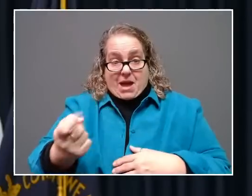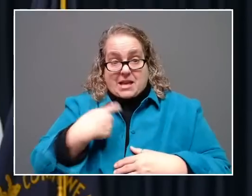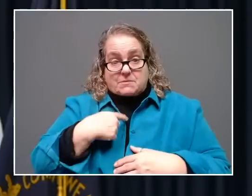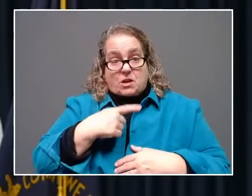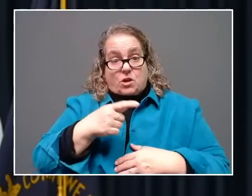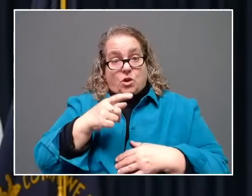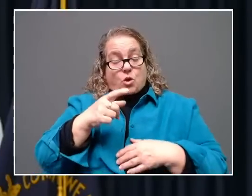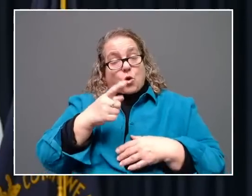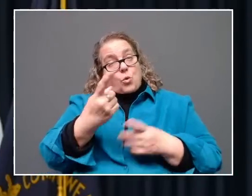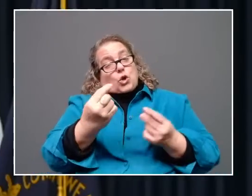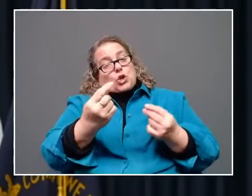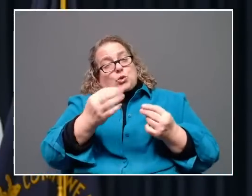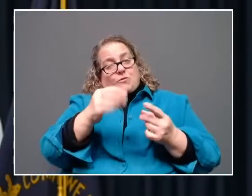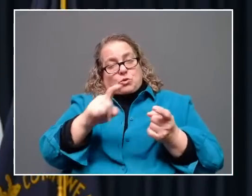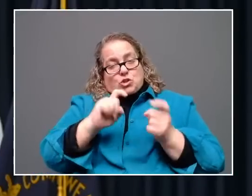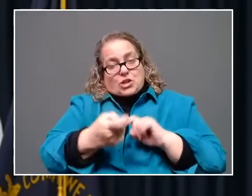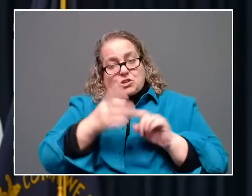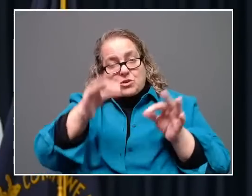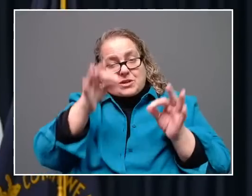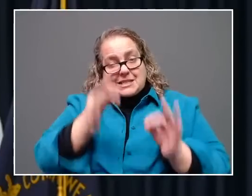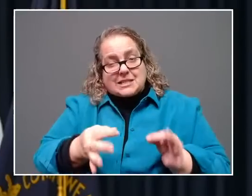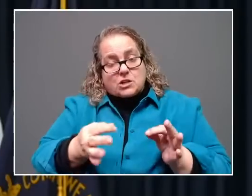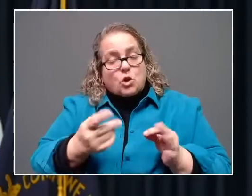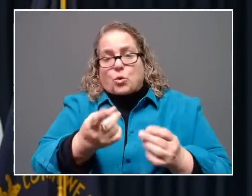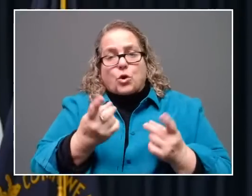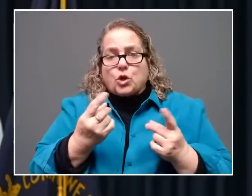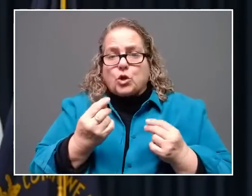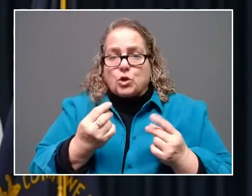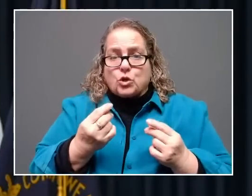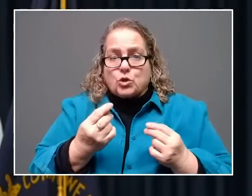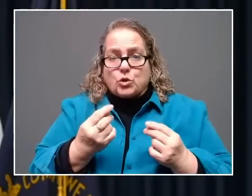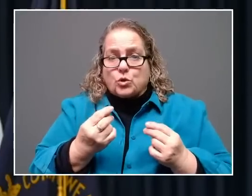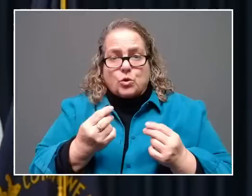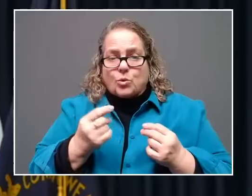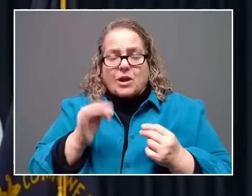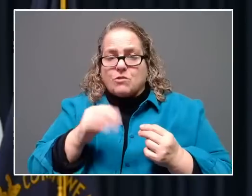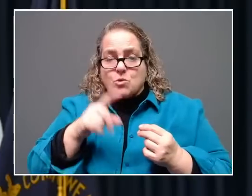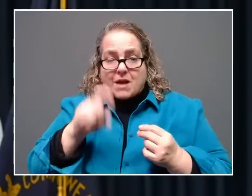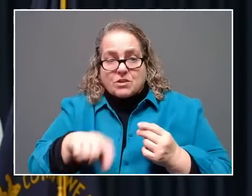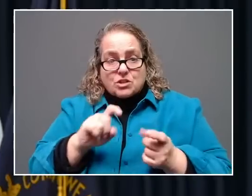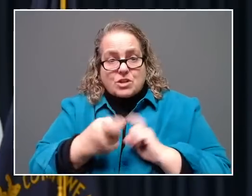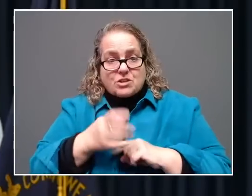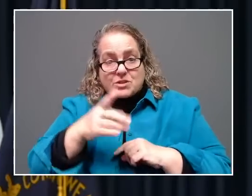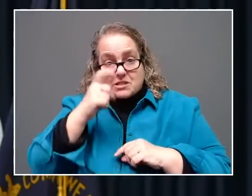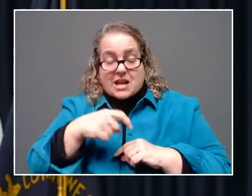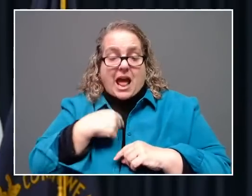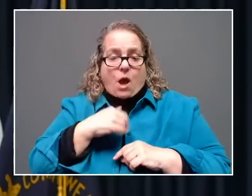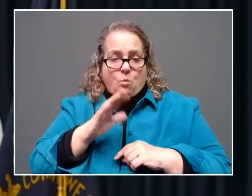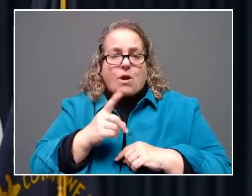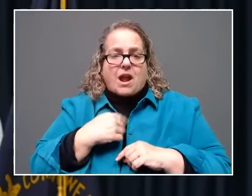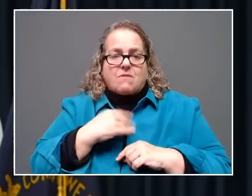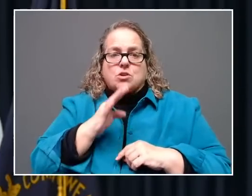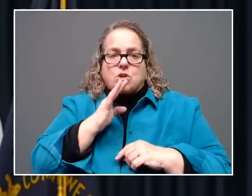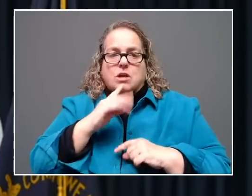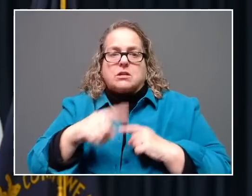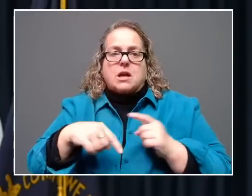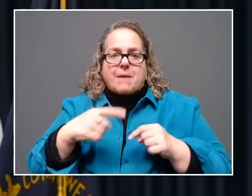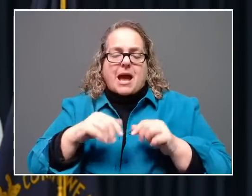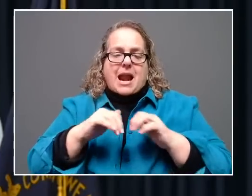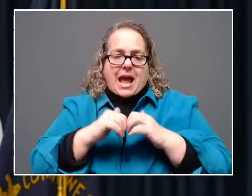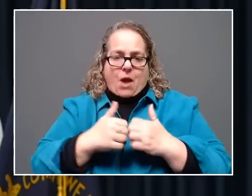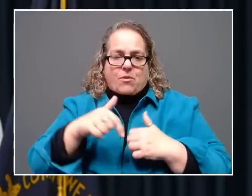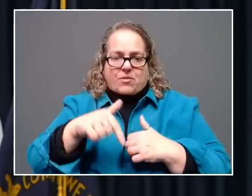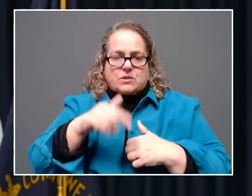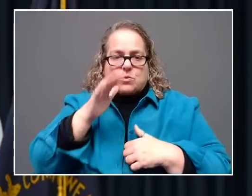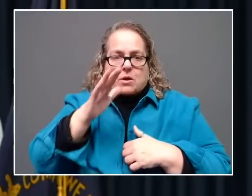things. And after I mentioned Tupac, I really would have talked about how this was going to be a